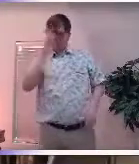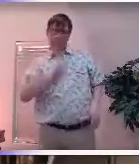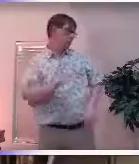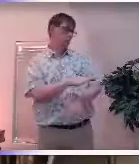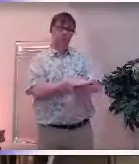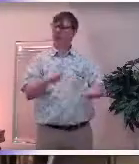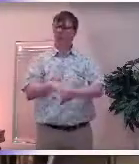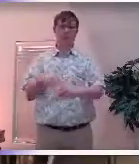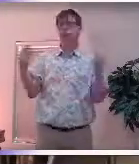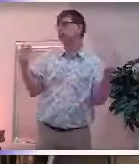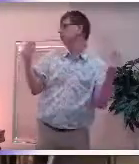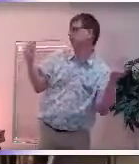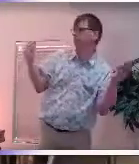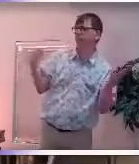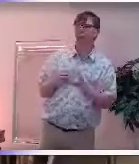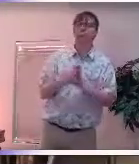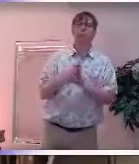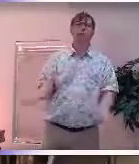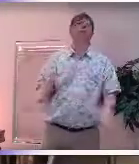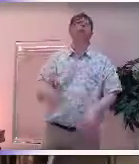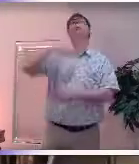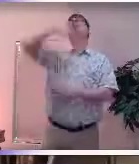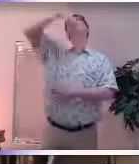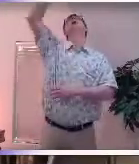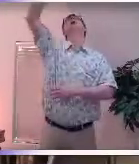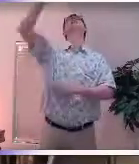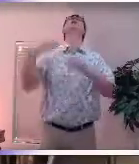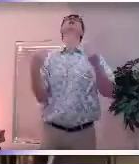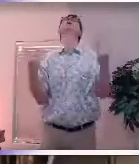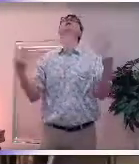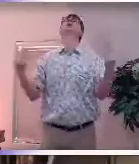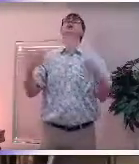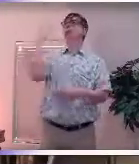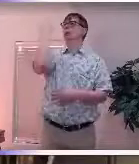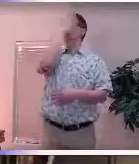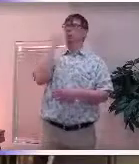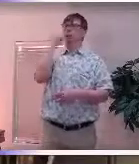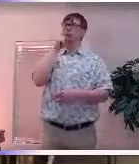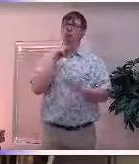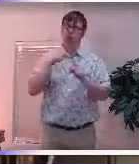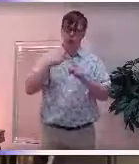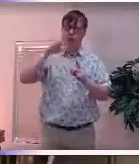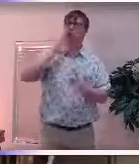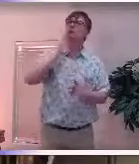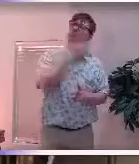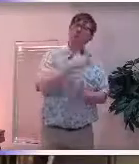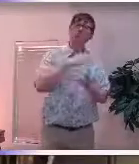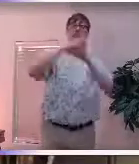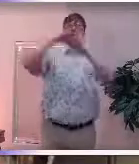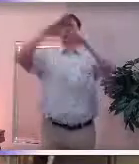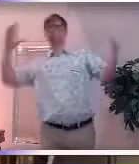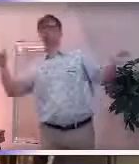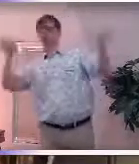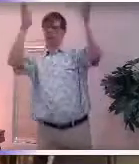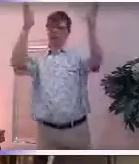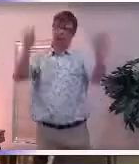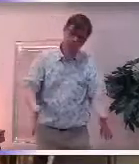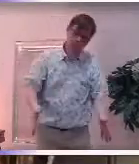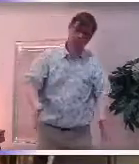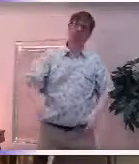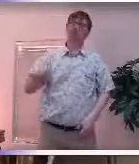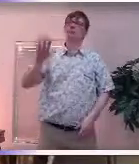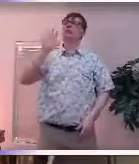lot. We are so much more than we appear to be. You know, there's space between, you're only